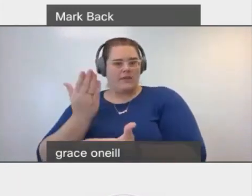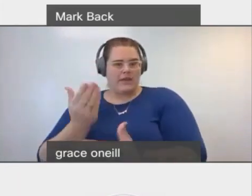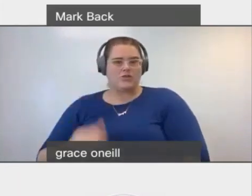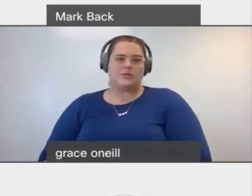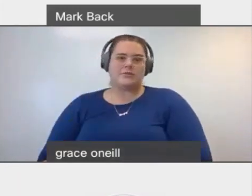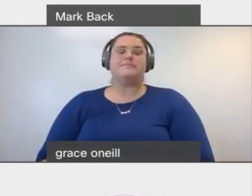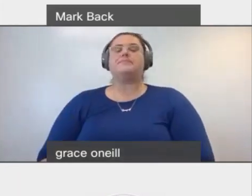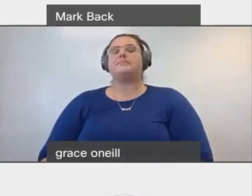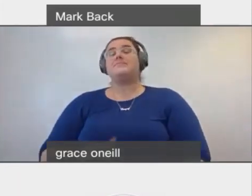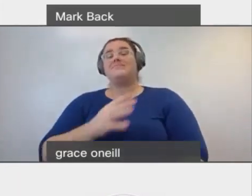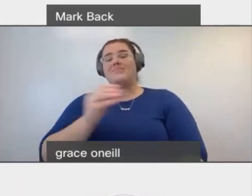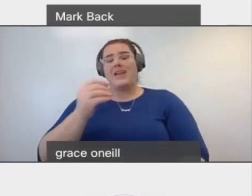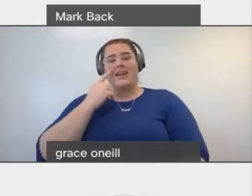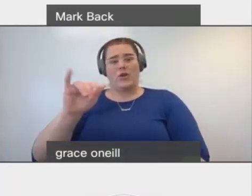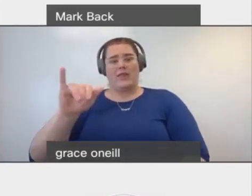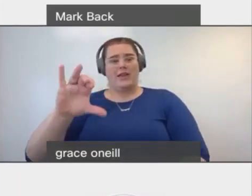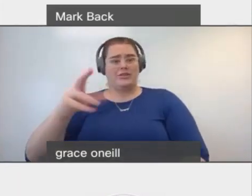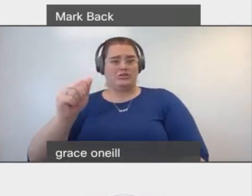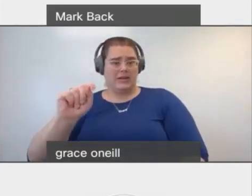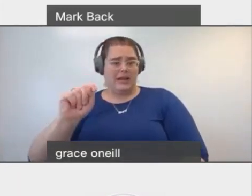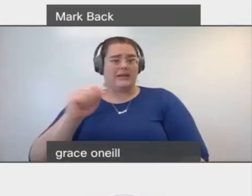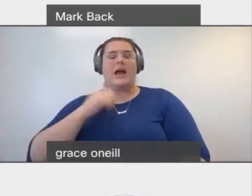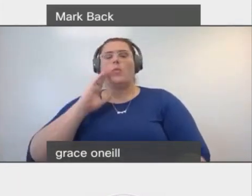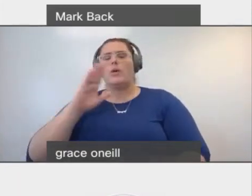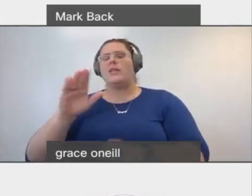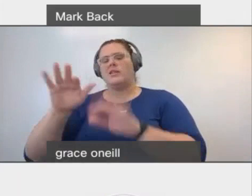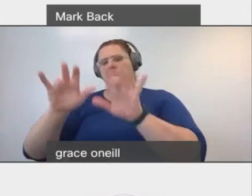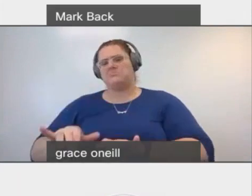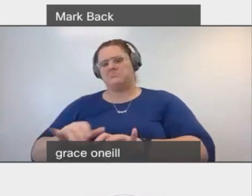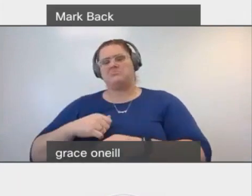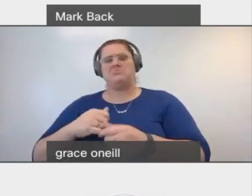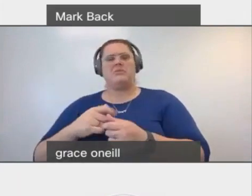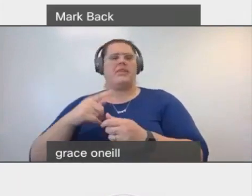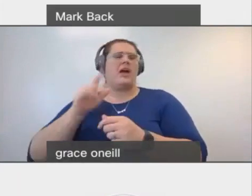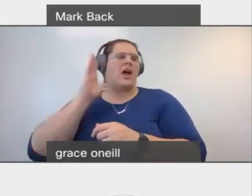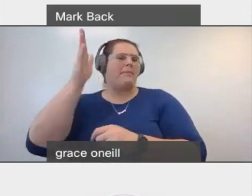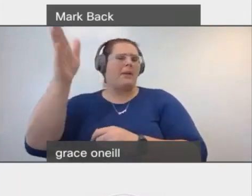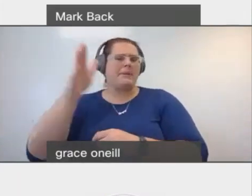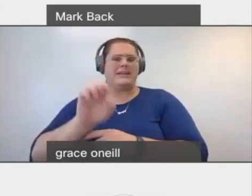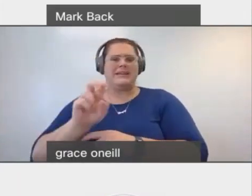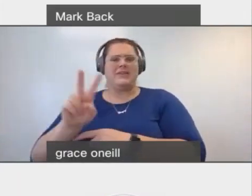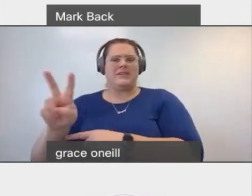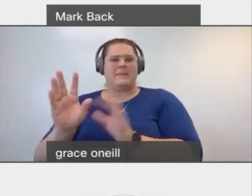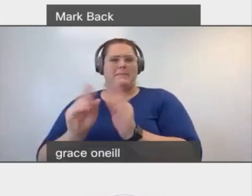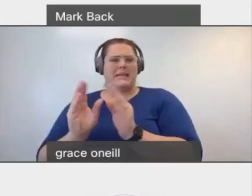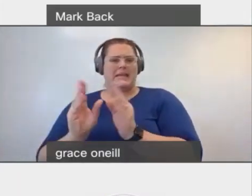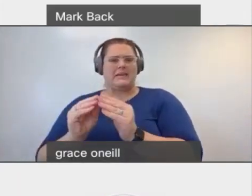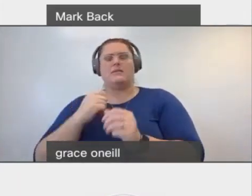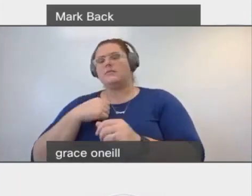for the upcoming DHCF EVV stakeholder meeting, which is Monday, October